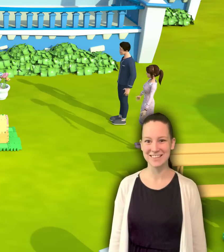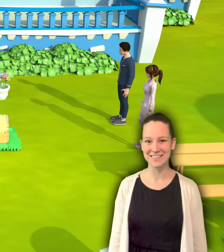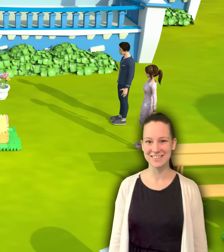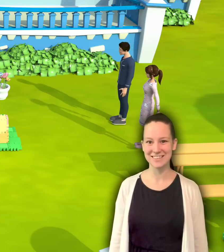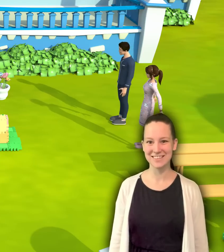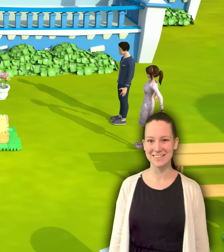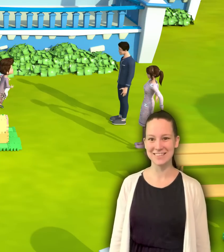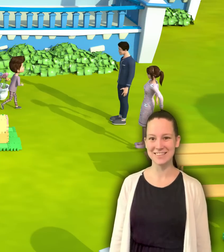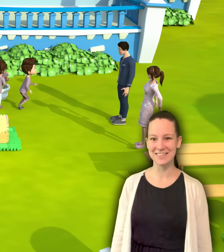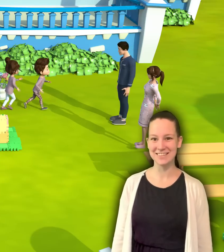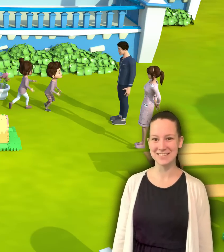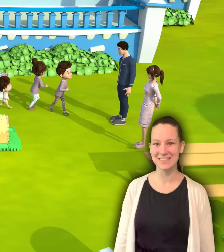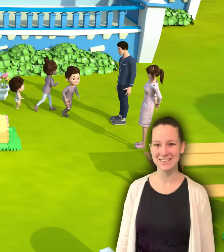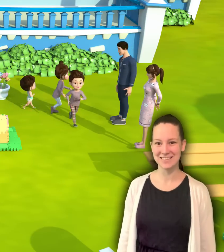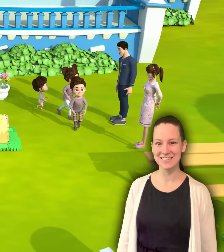play